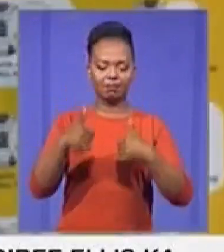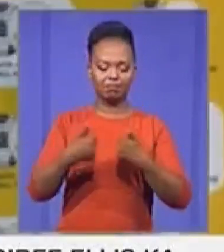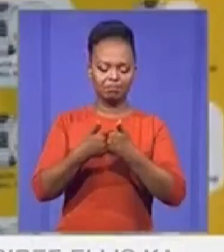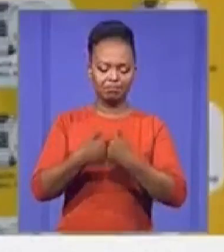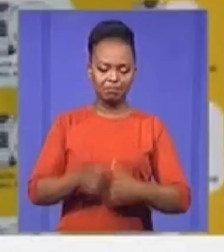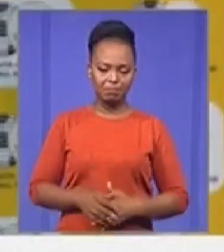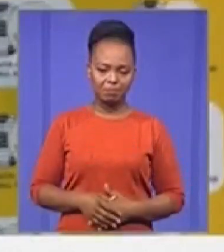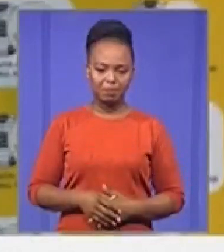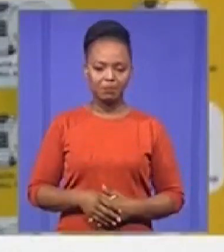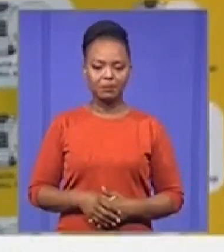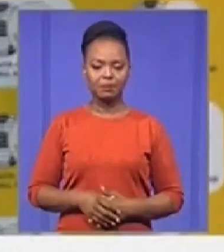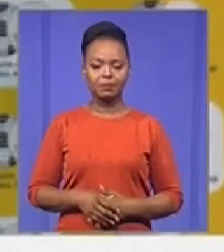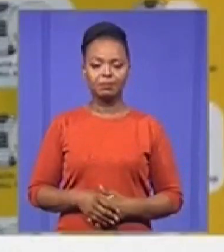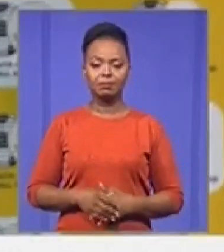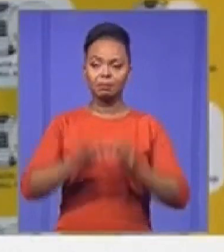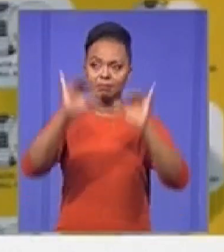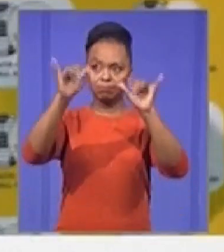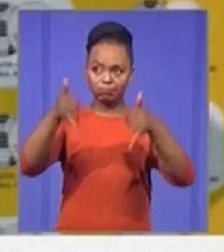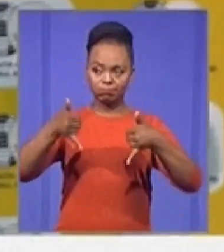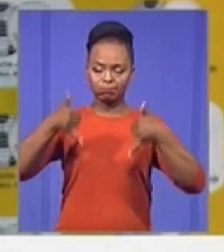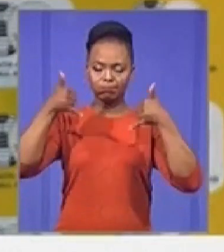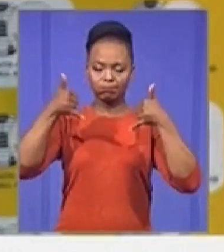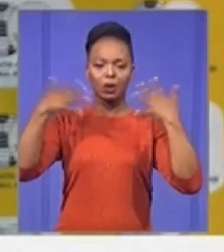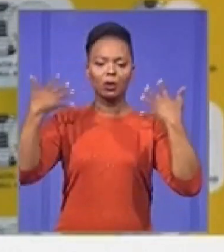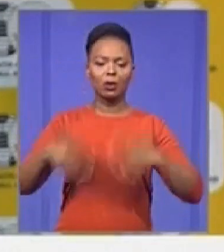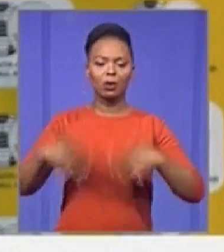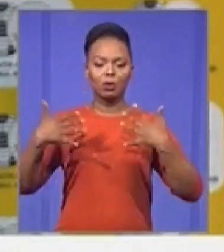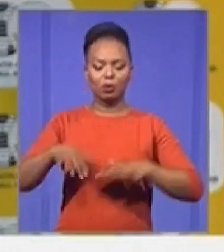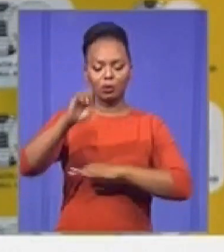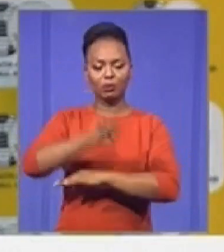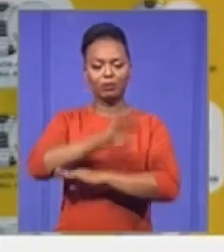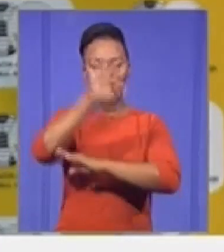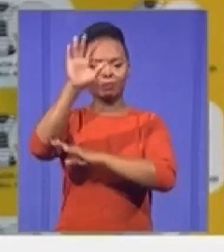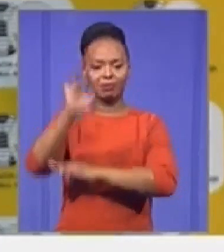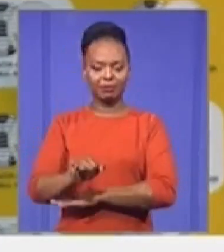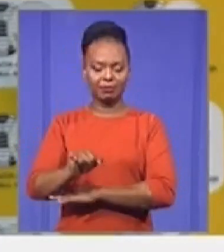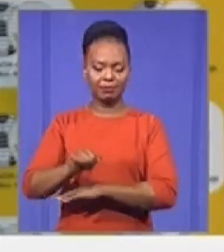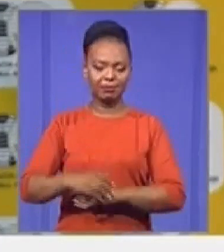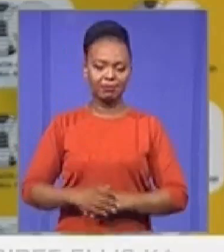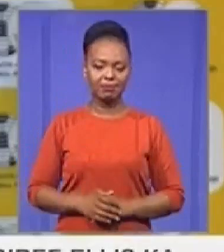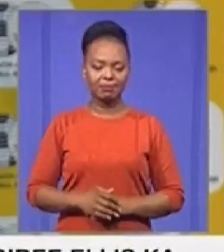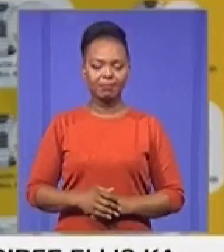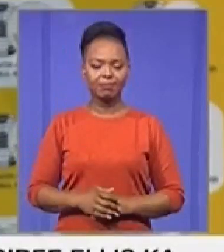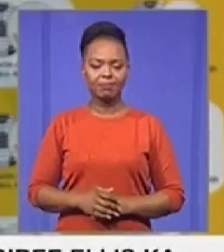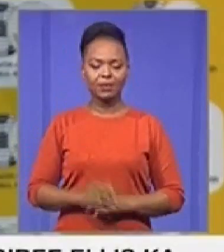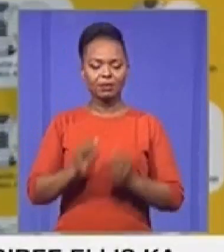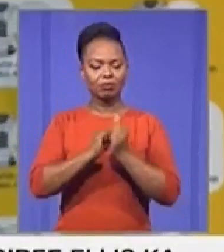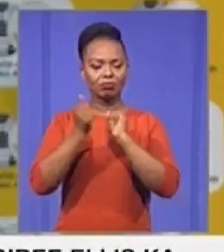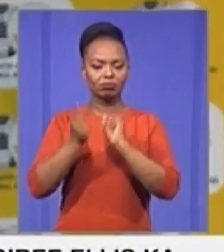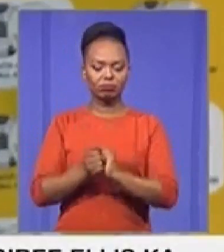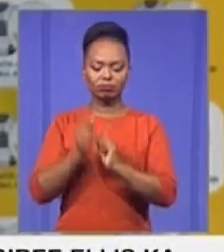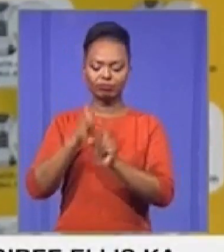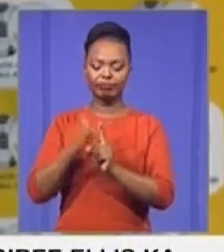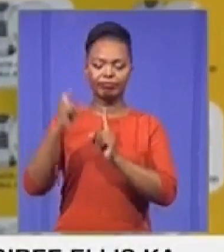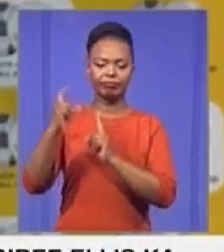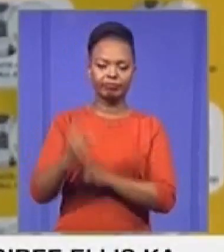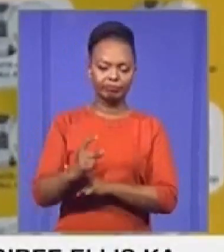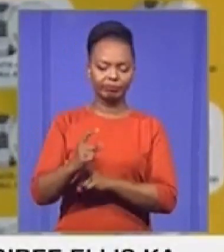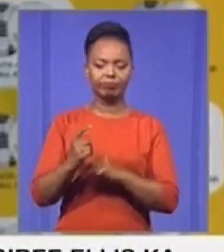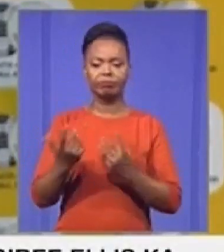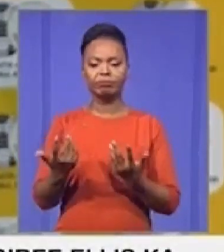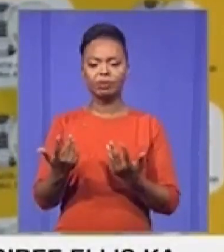the highest award for South Africans, for those in the sport culture who made